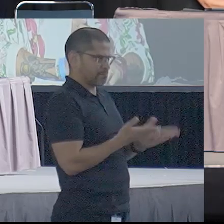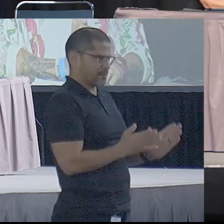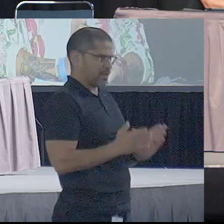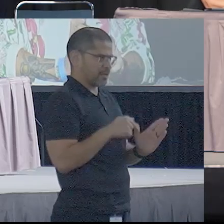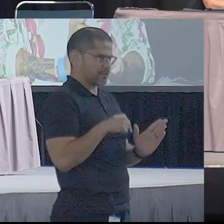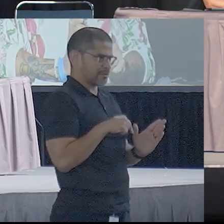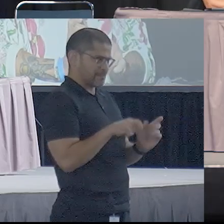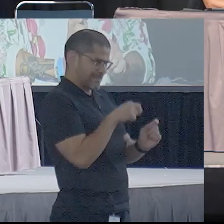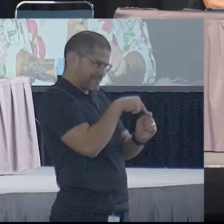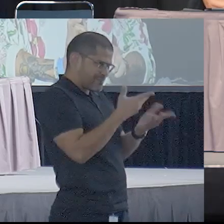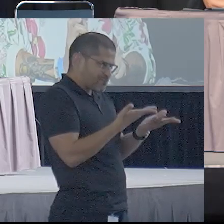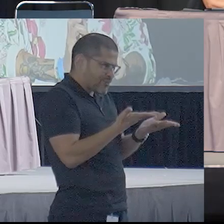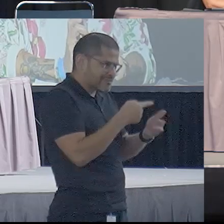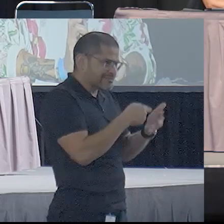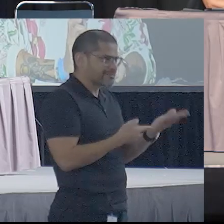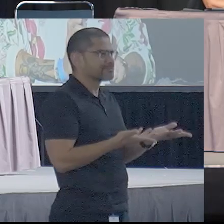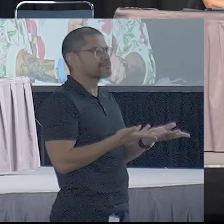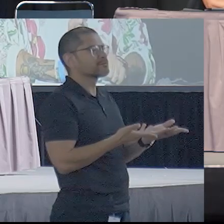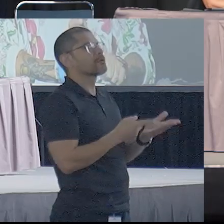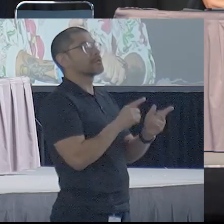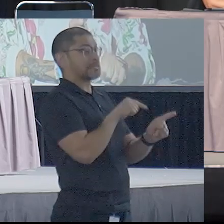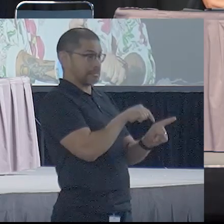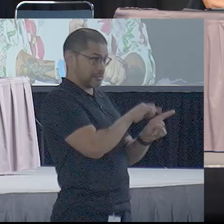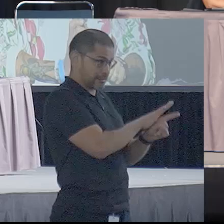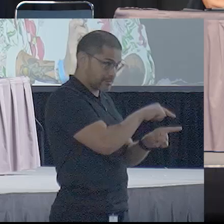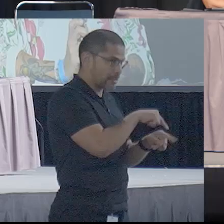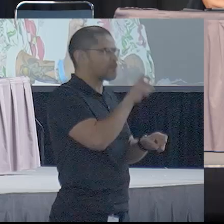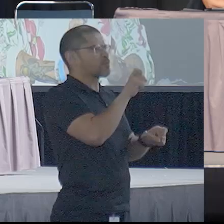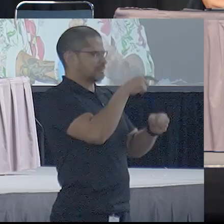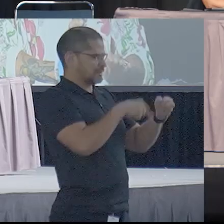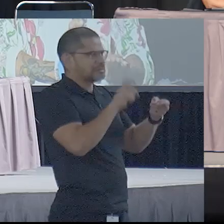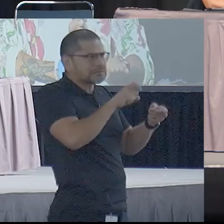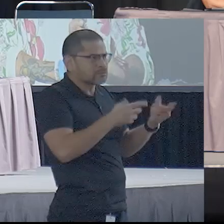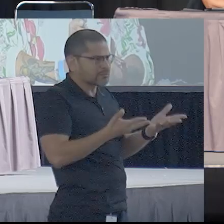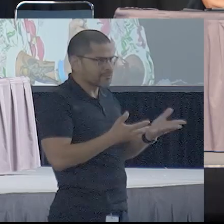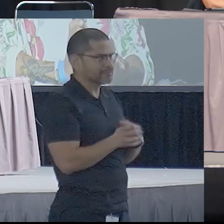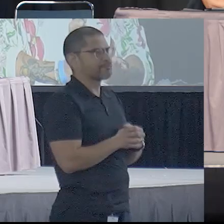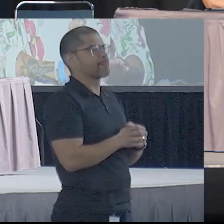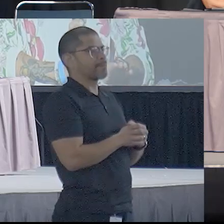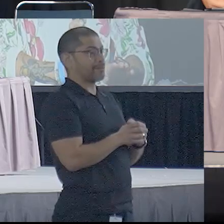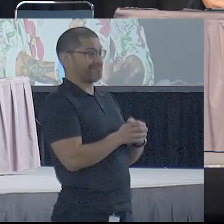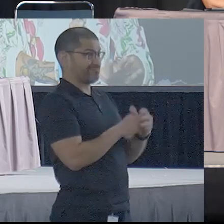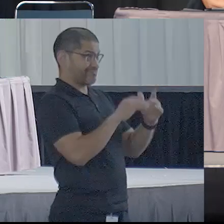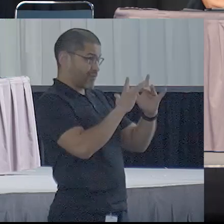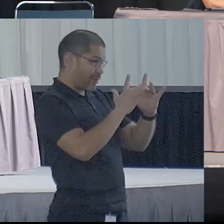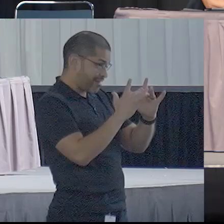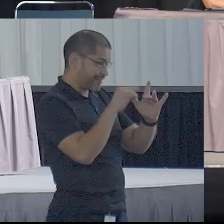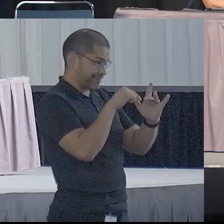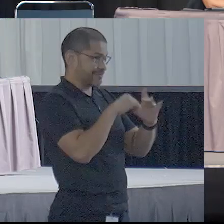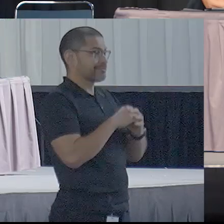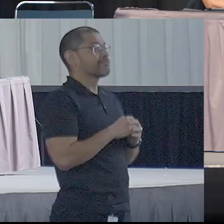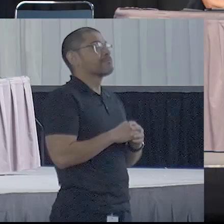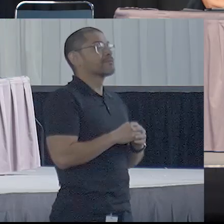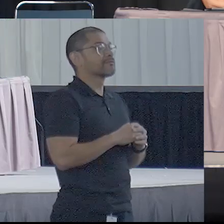their needs are. And that's very unique. Typically, when you look online or when you maybe go to other